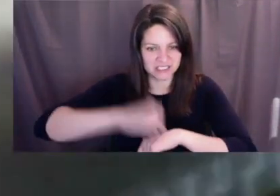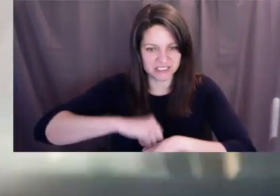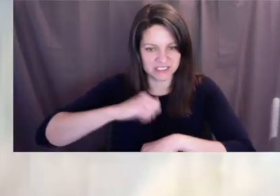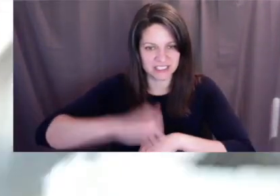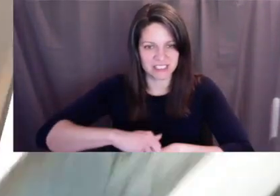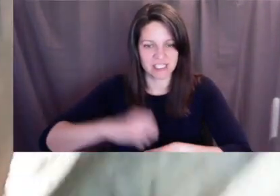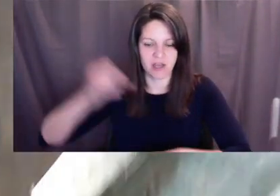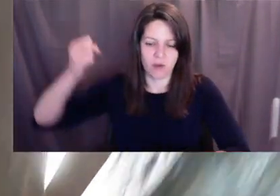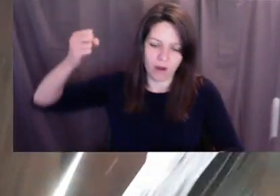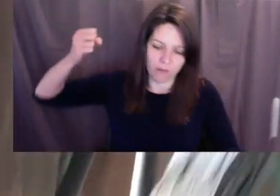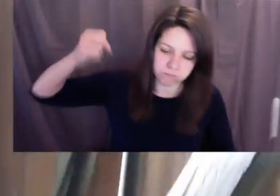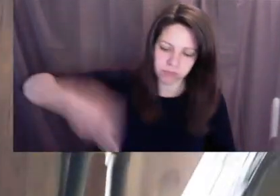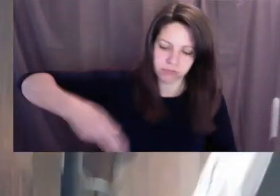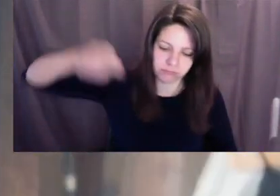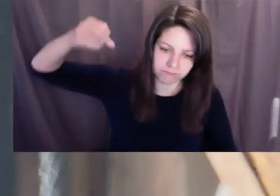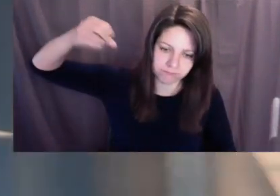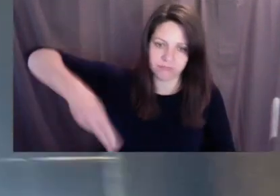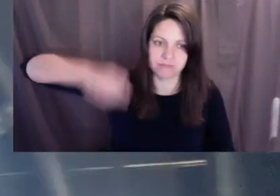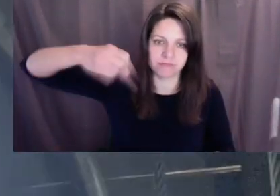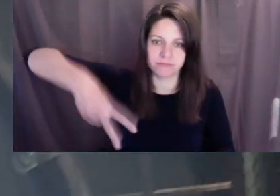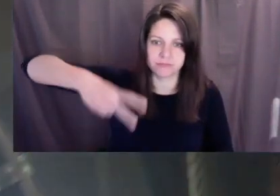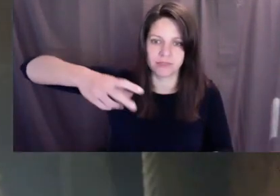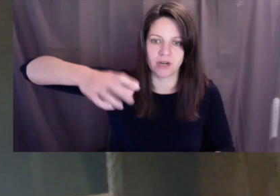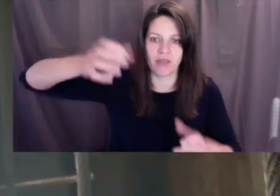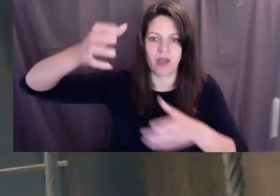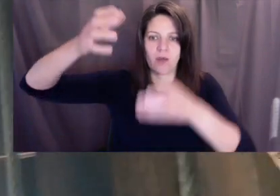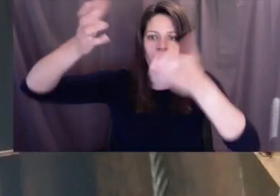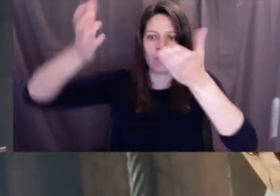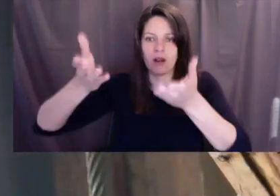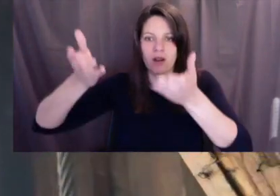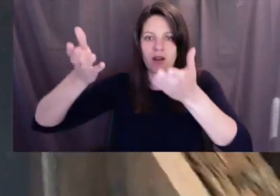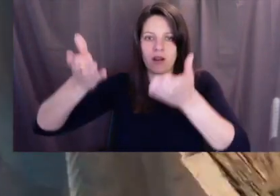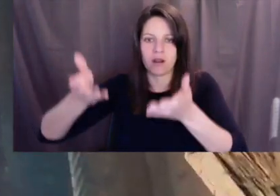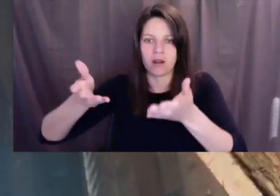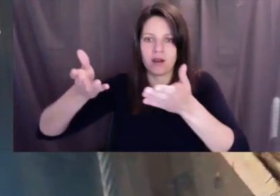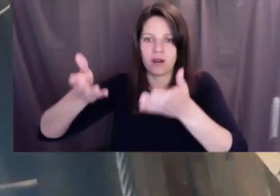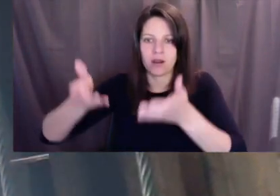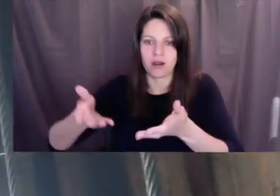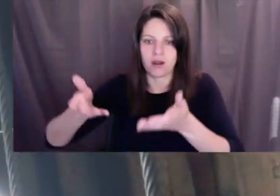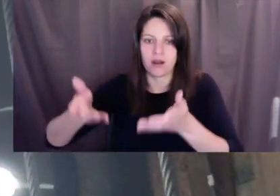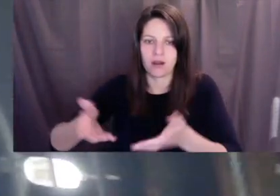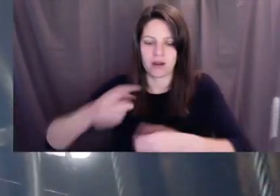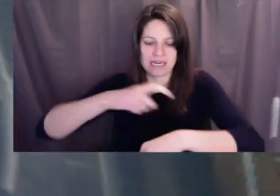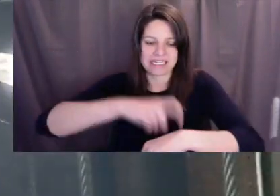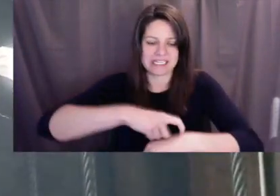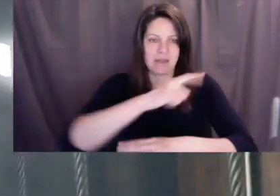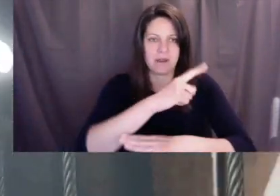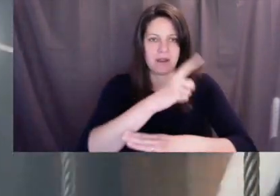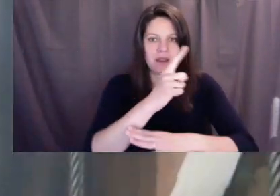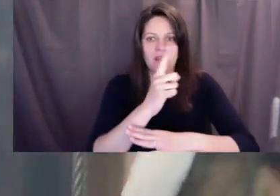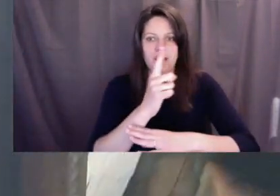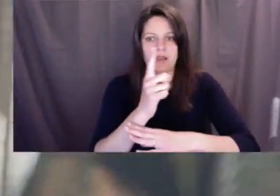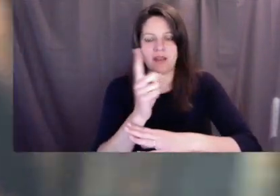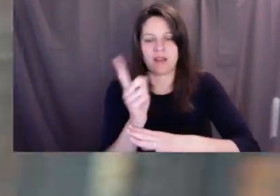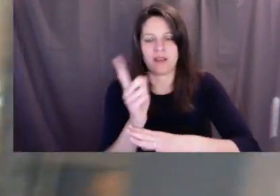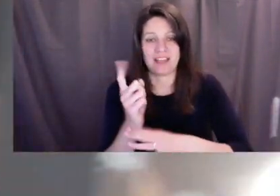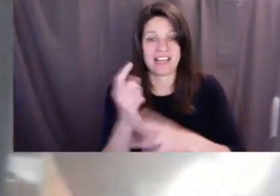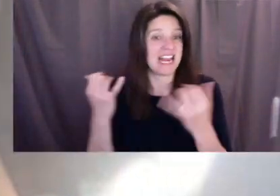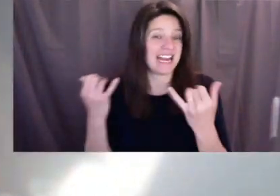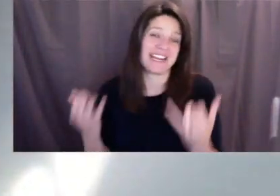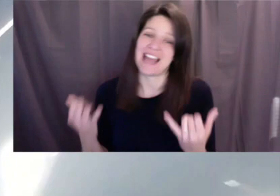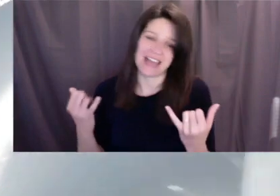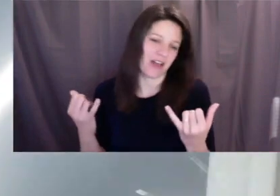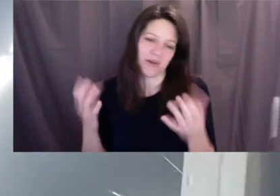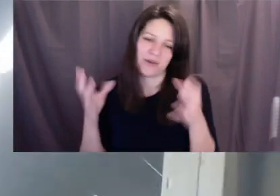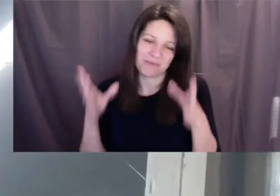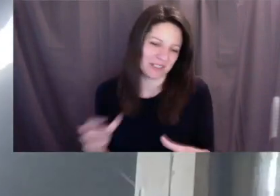bin. And that acted as ballast to keep the clocks turning and on time. We have changed